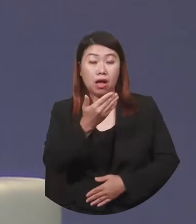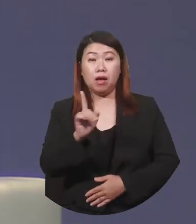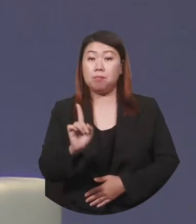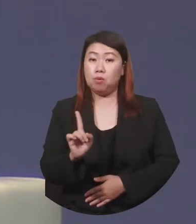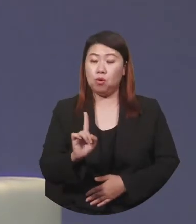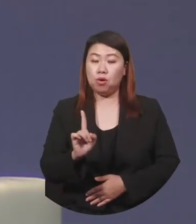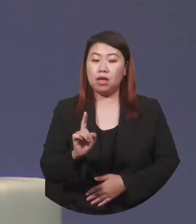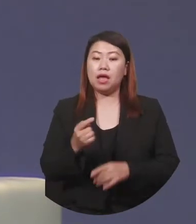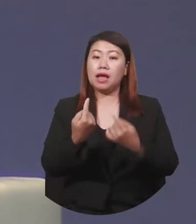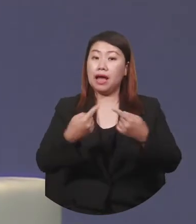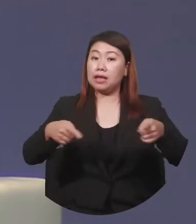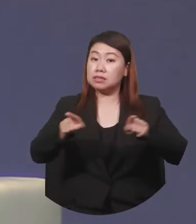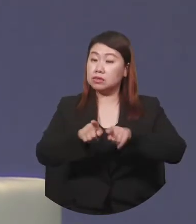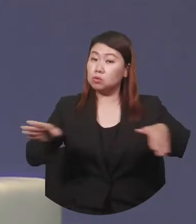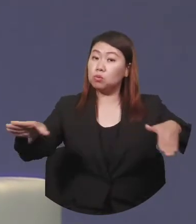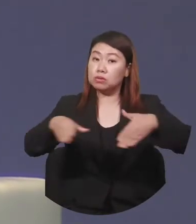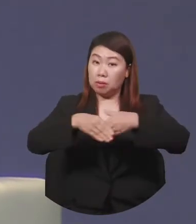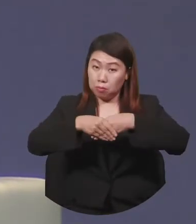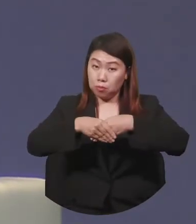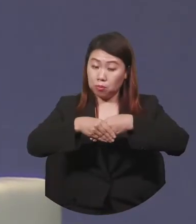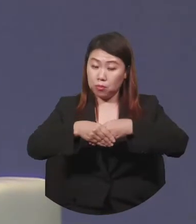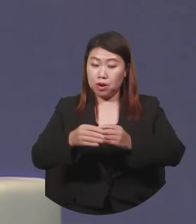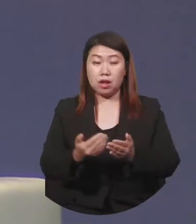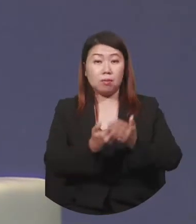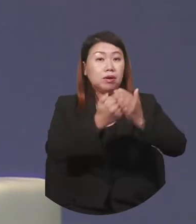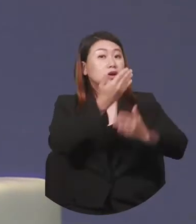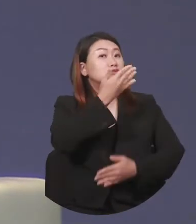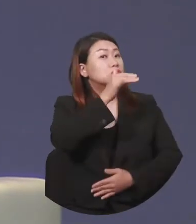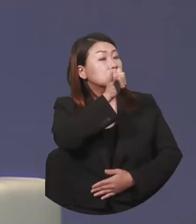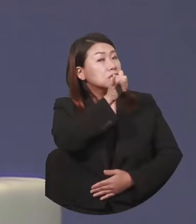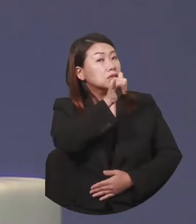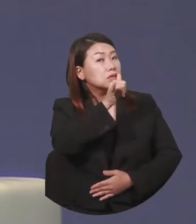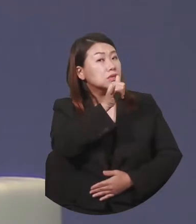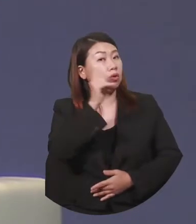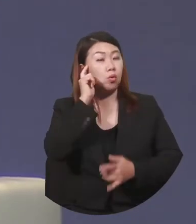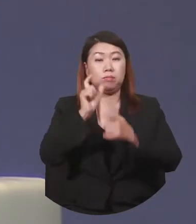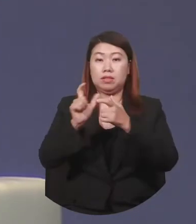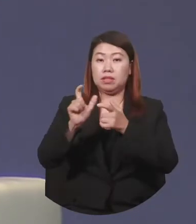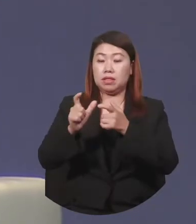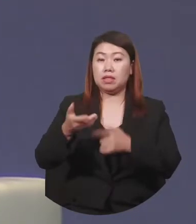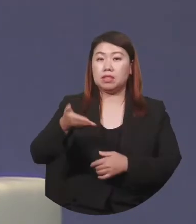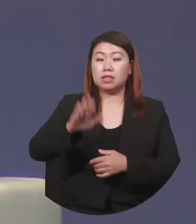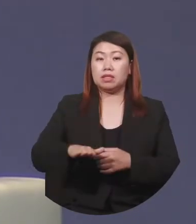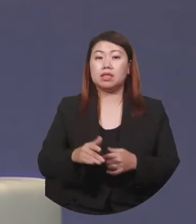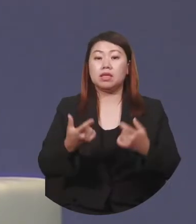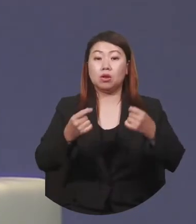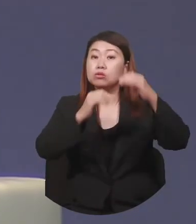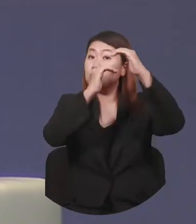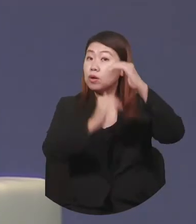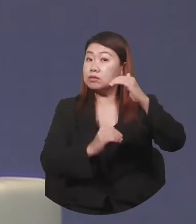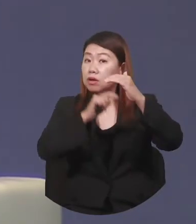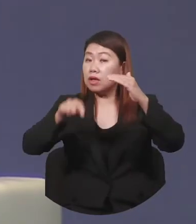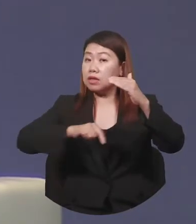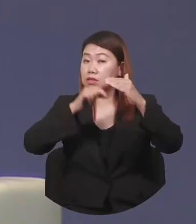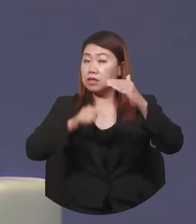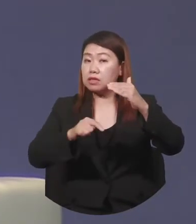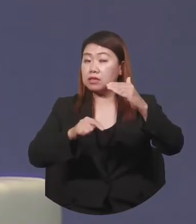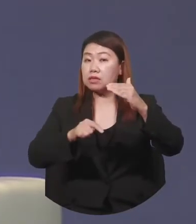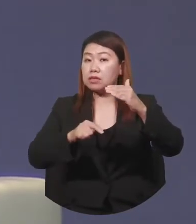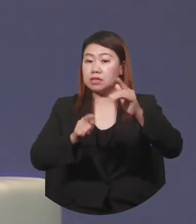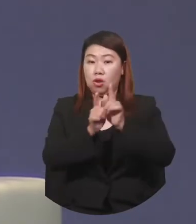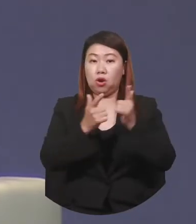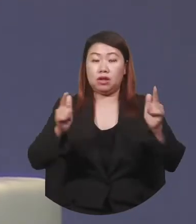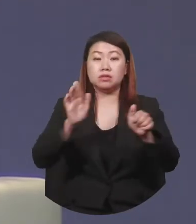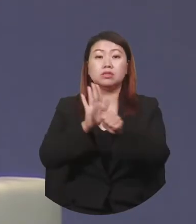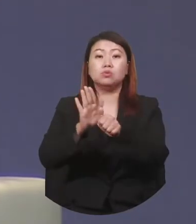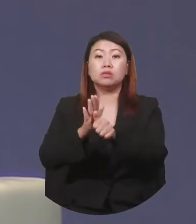think for the case of the barrier, as I said before, so whenever we try to promote, whenever we try to continue the support,